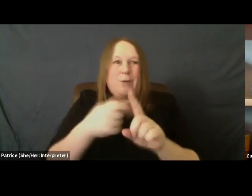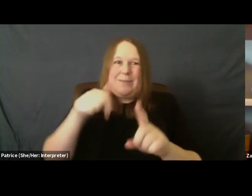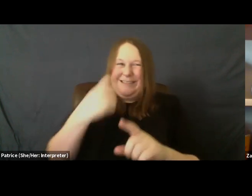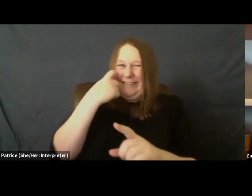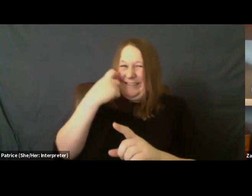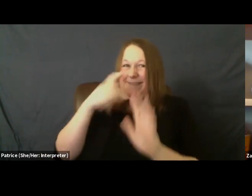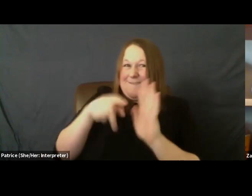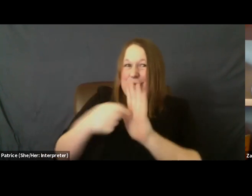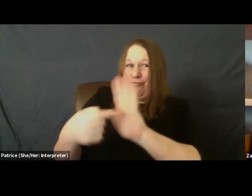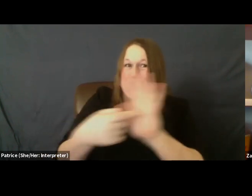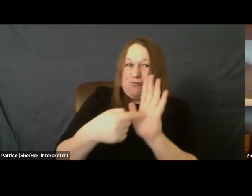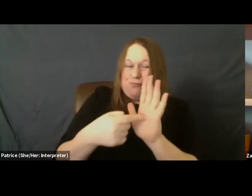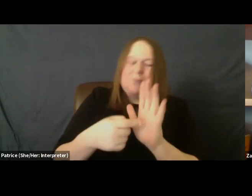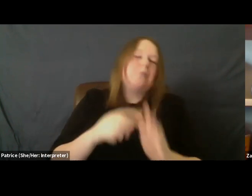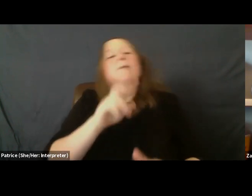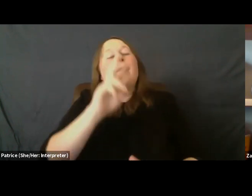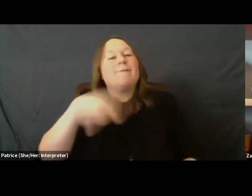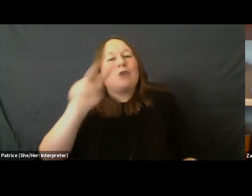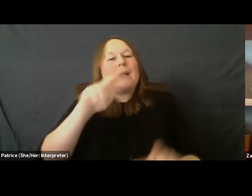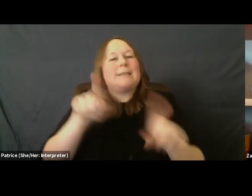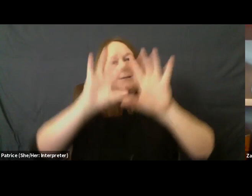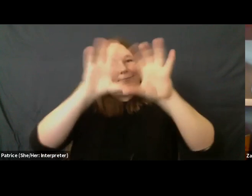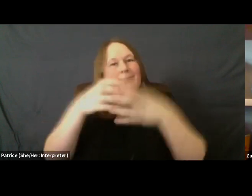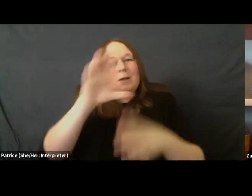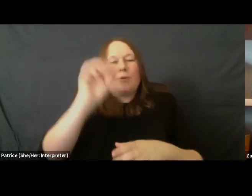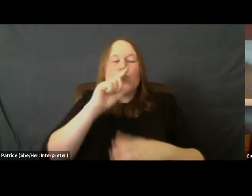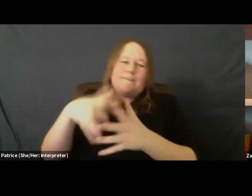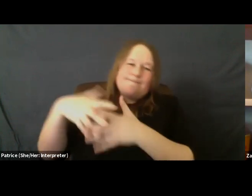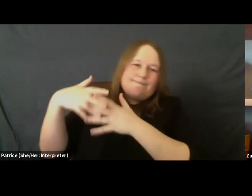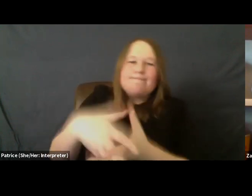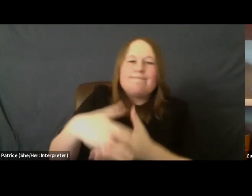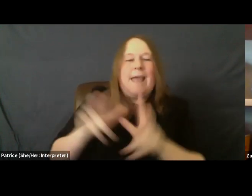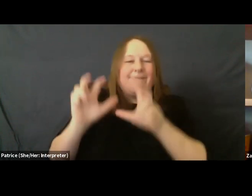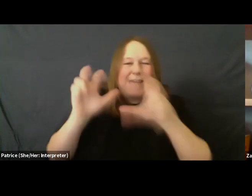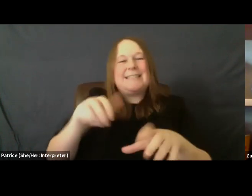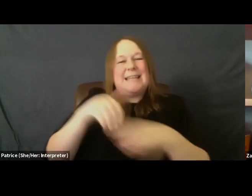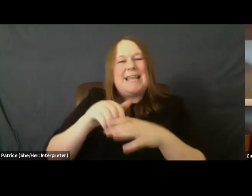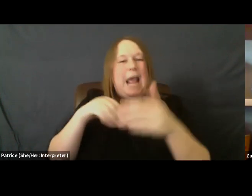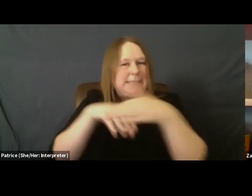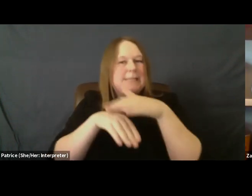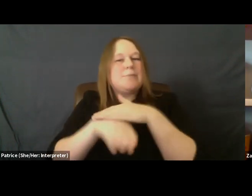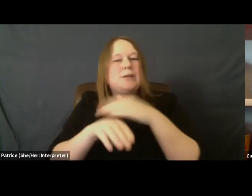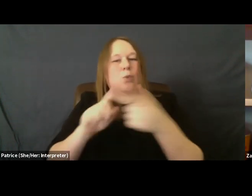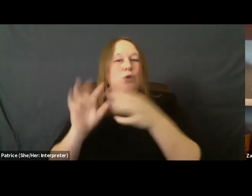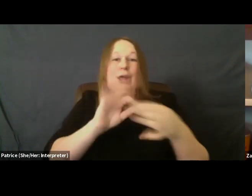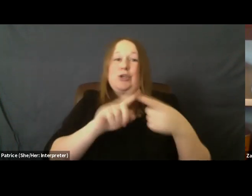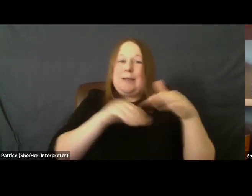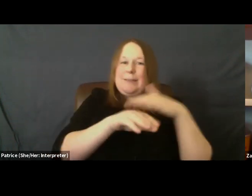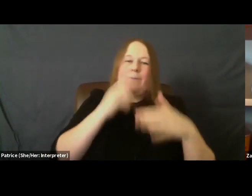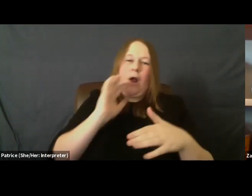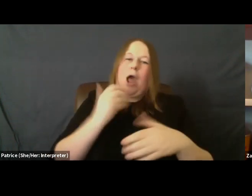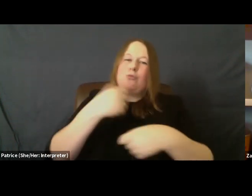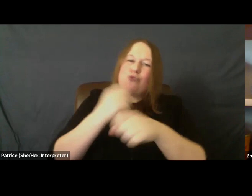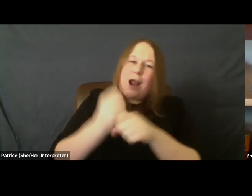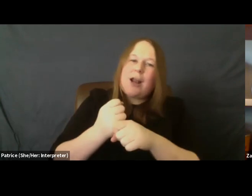we just played, Verizon as a company is deeply invested in accessibility. when it comes to the accessibility of our products